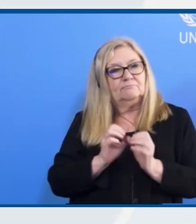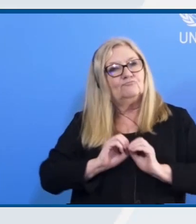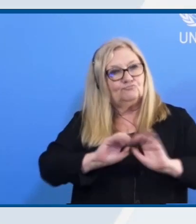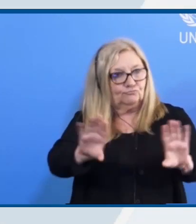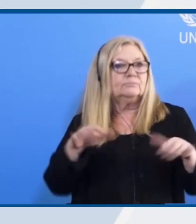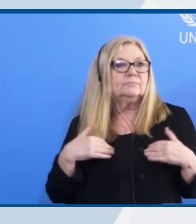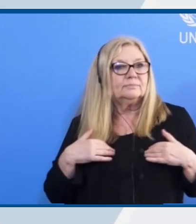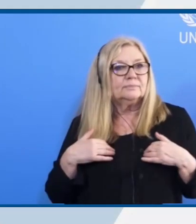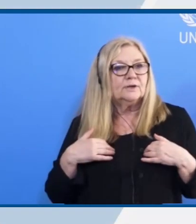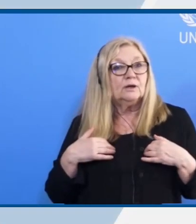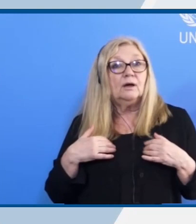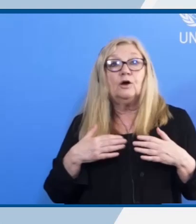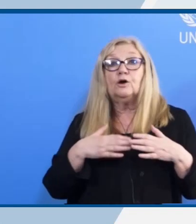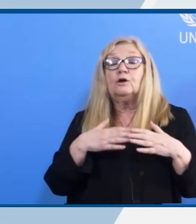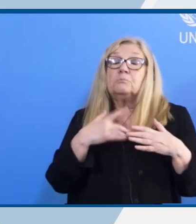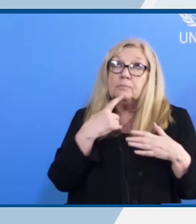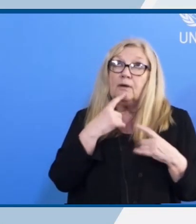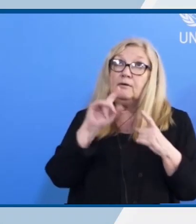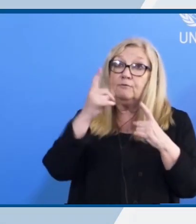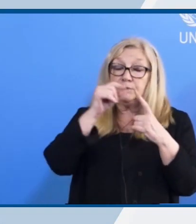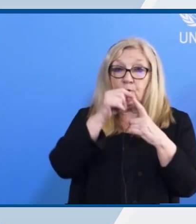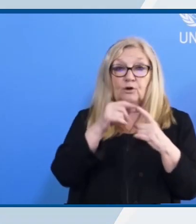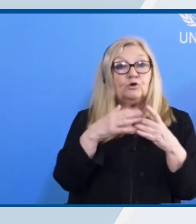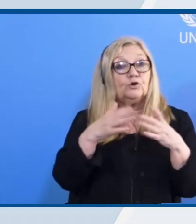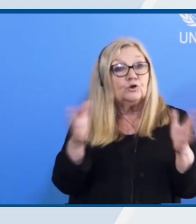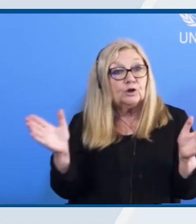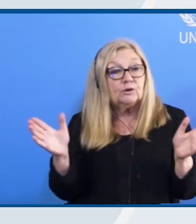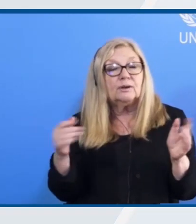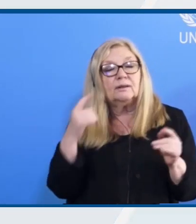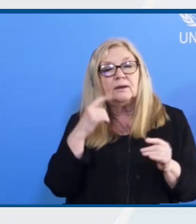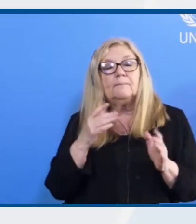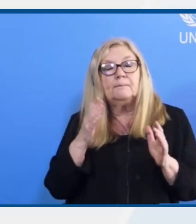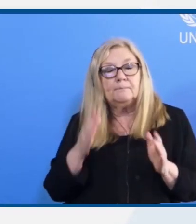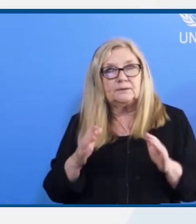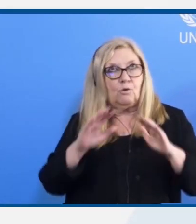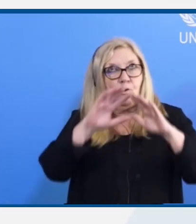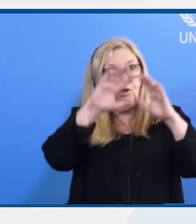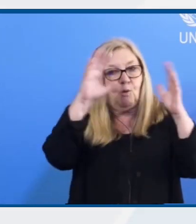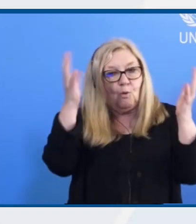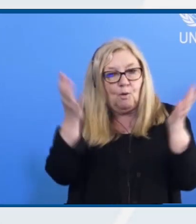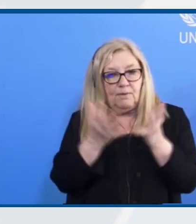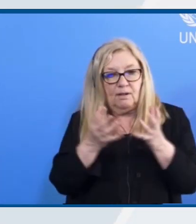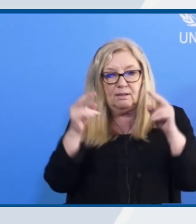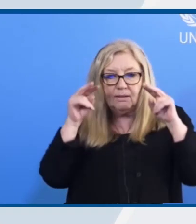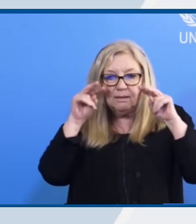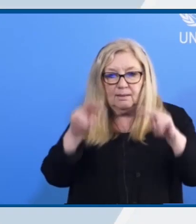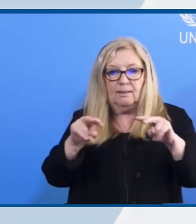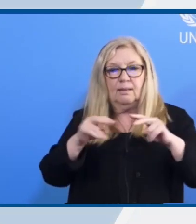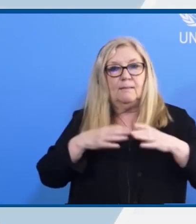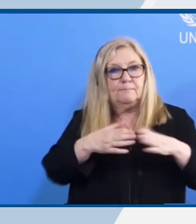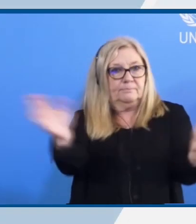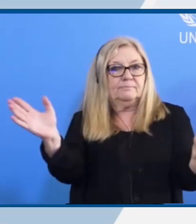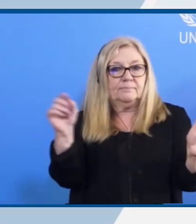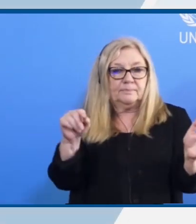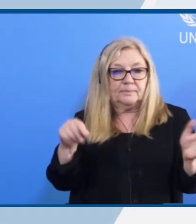As the first general point, I will stress the need for a global call to action. If we want to have a disaster-resilient